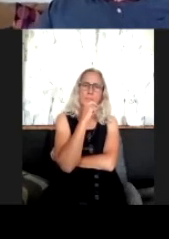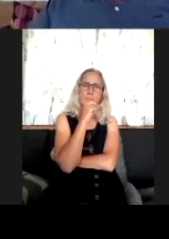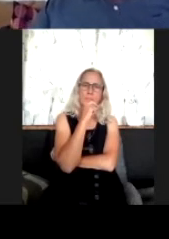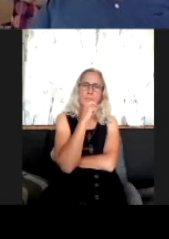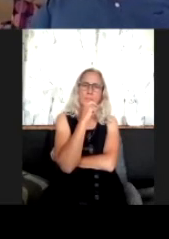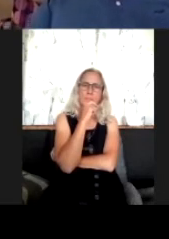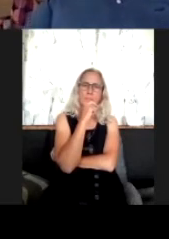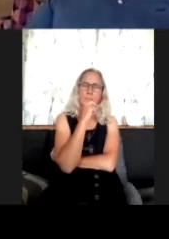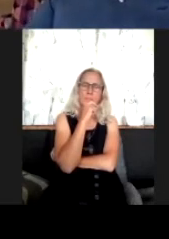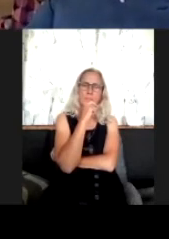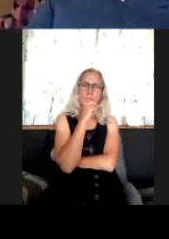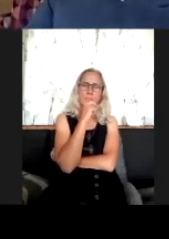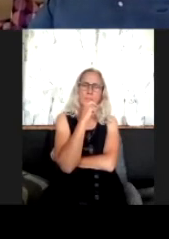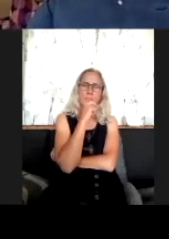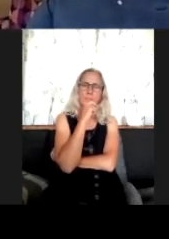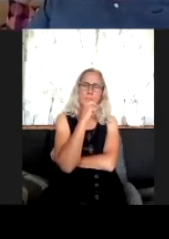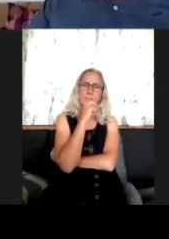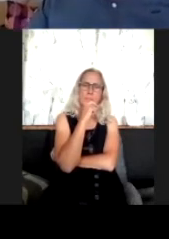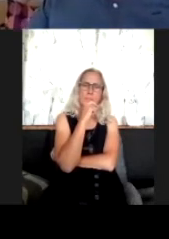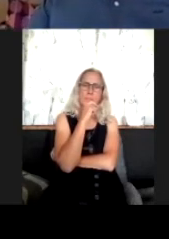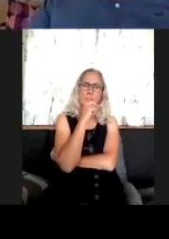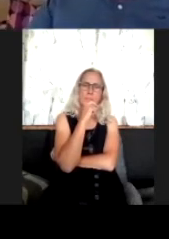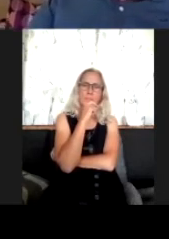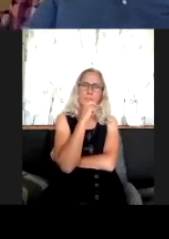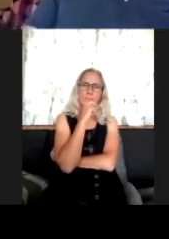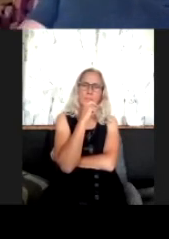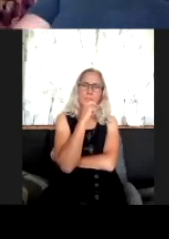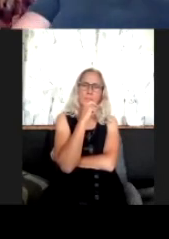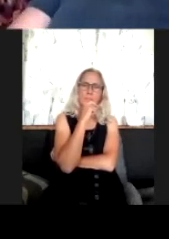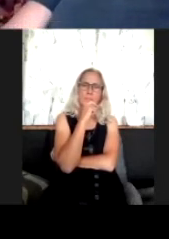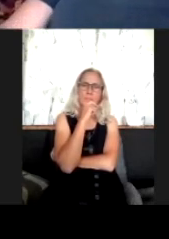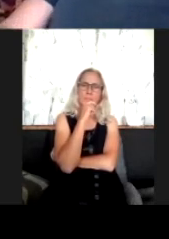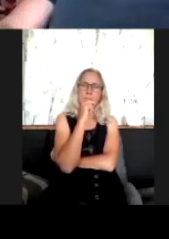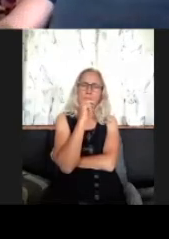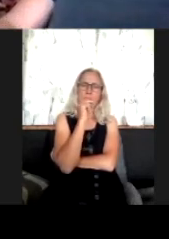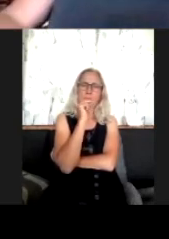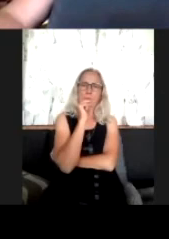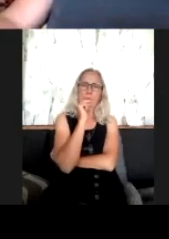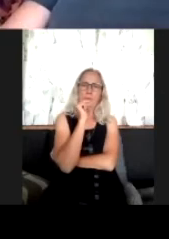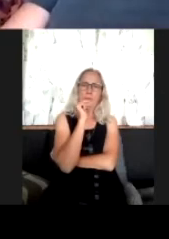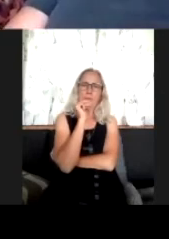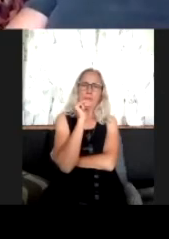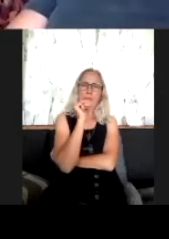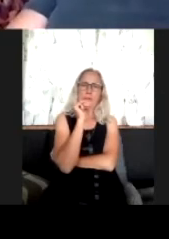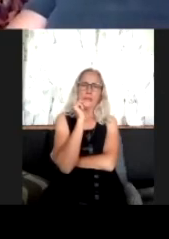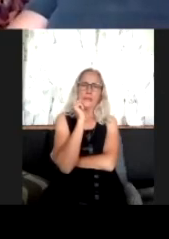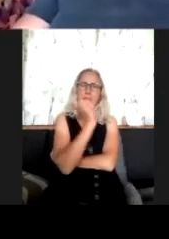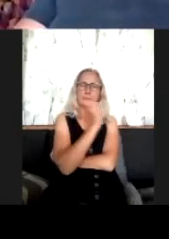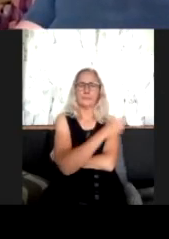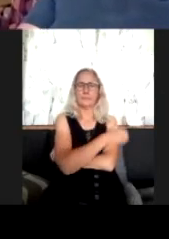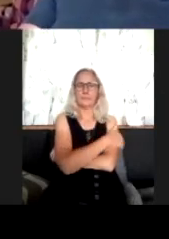Okay. Dominion is not domination. We don't dominate other people.